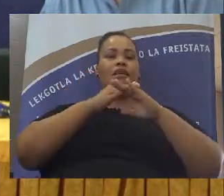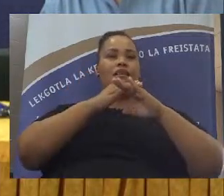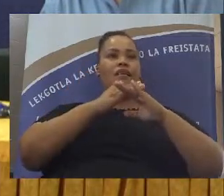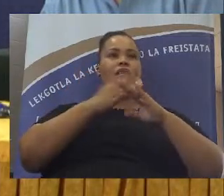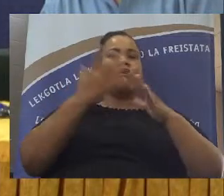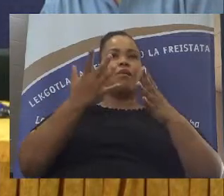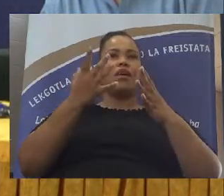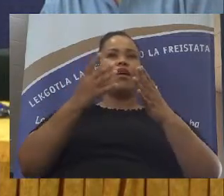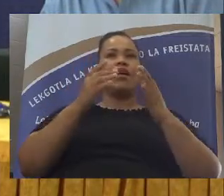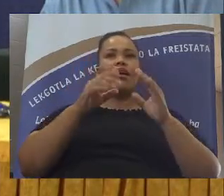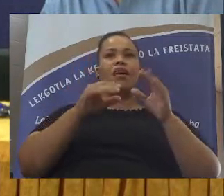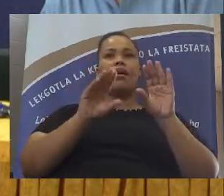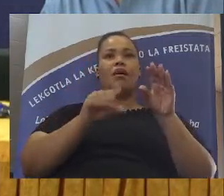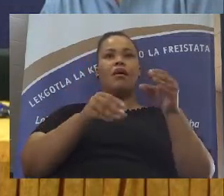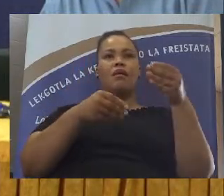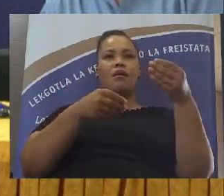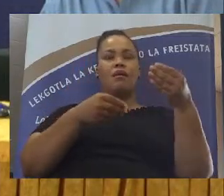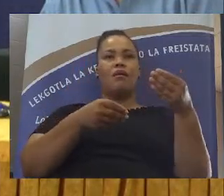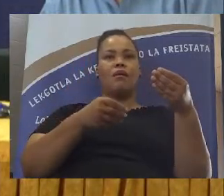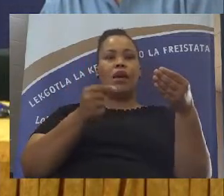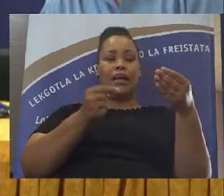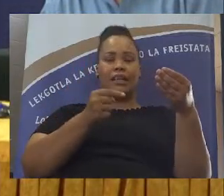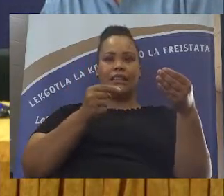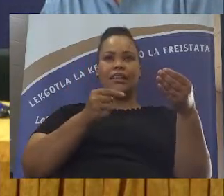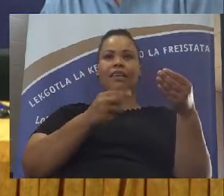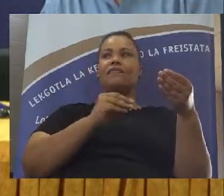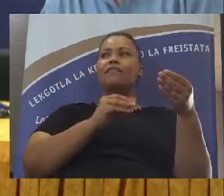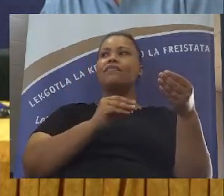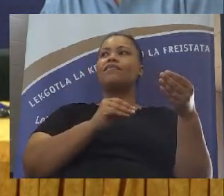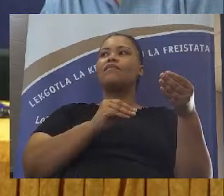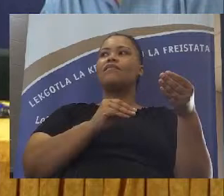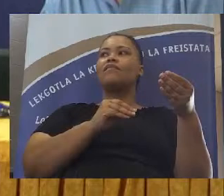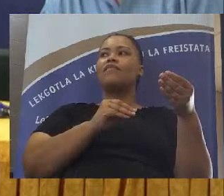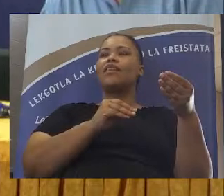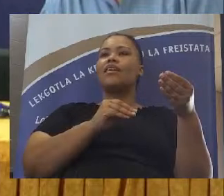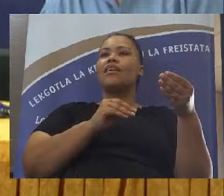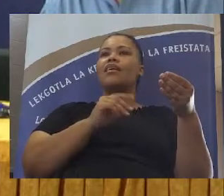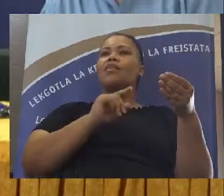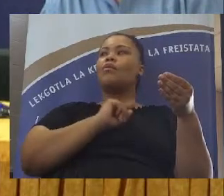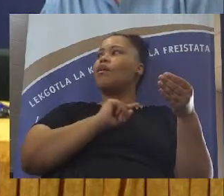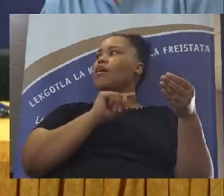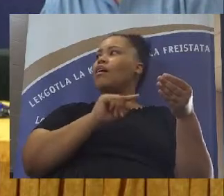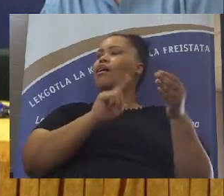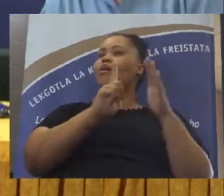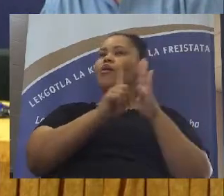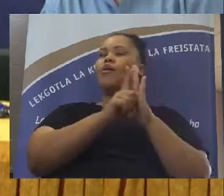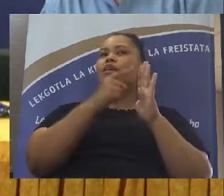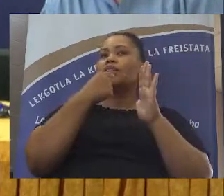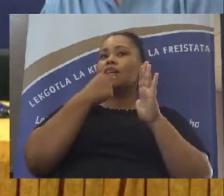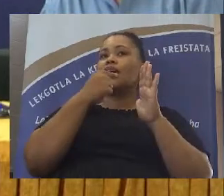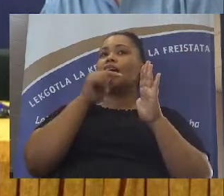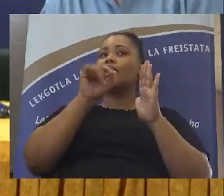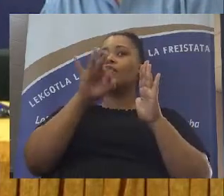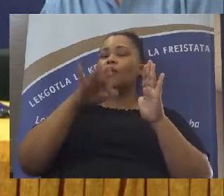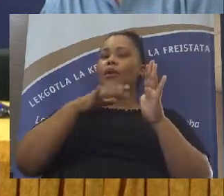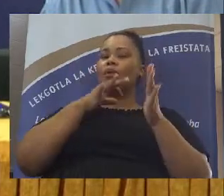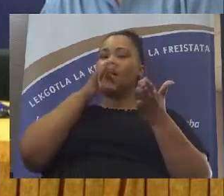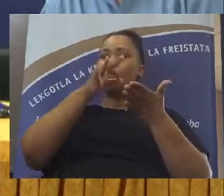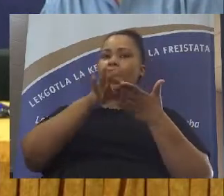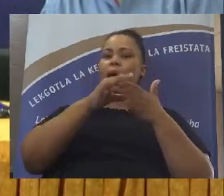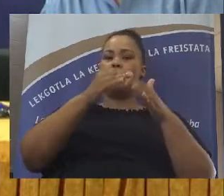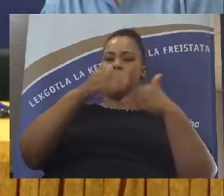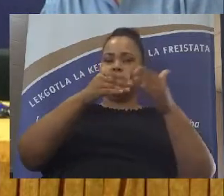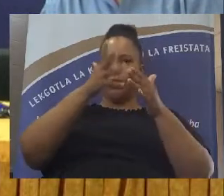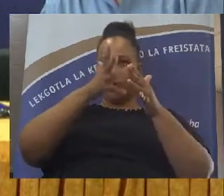this very legislation that we present to you here. Because that legislation says that if you want to apply, this is the process,